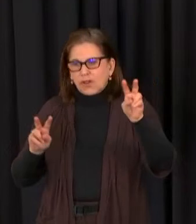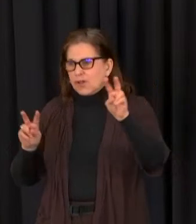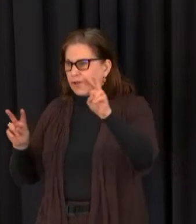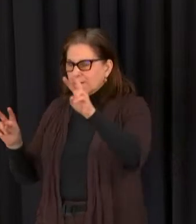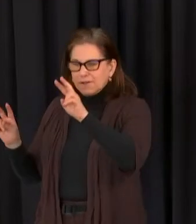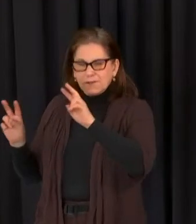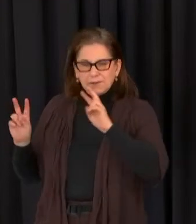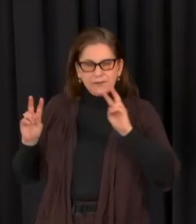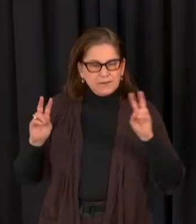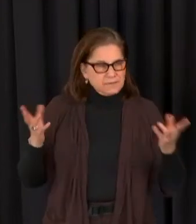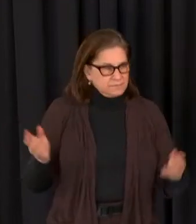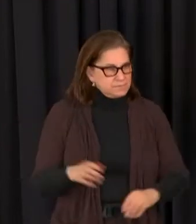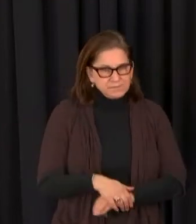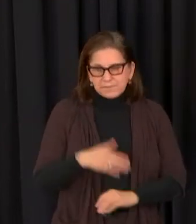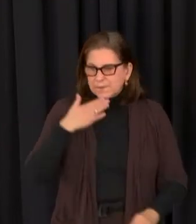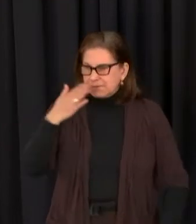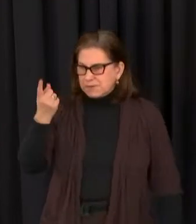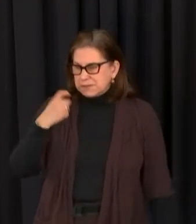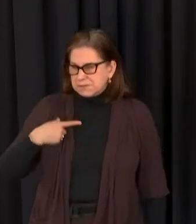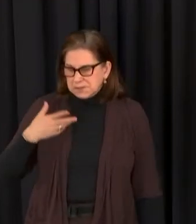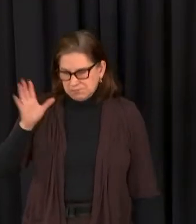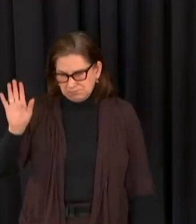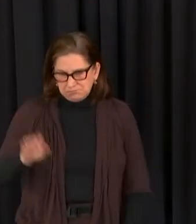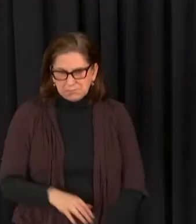if you ask me.